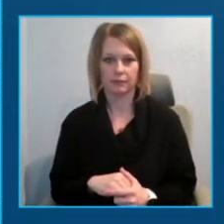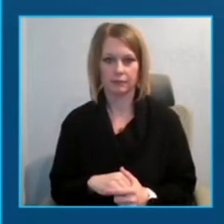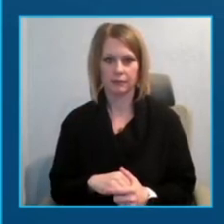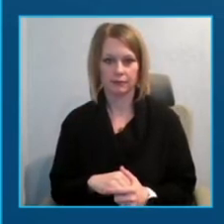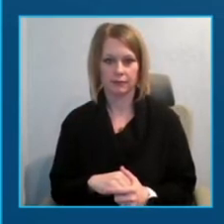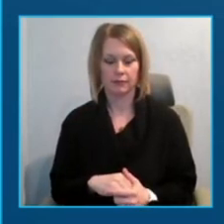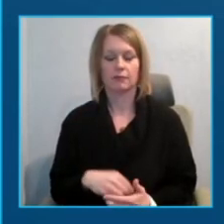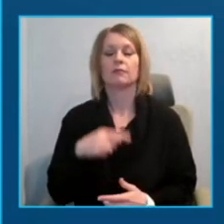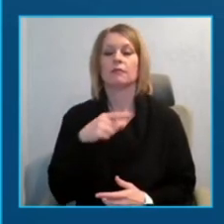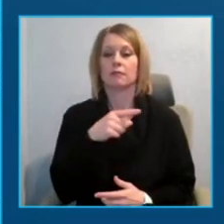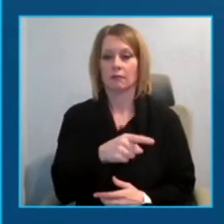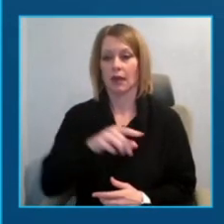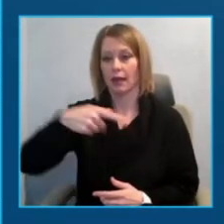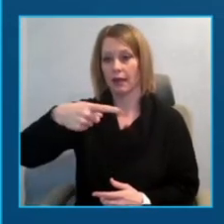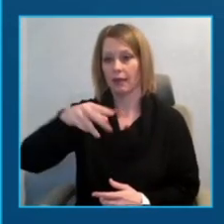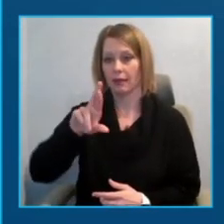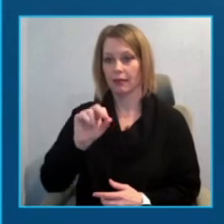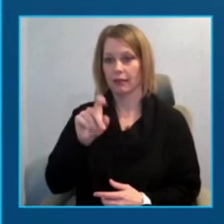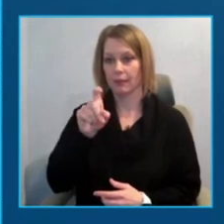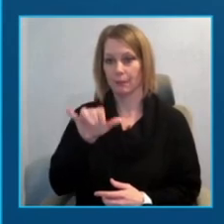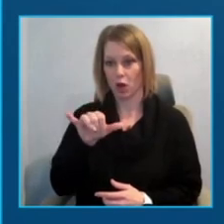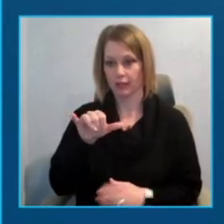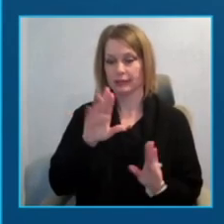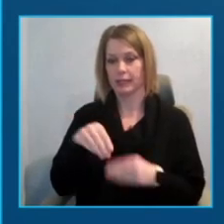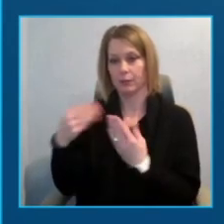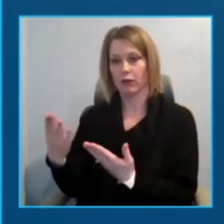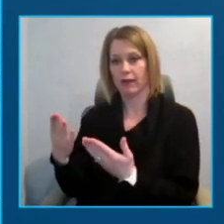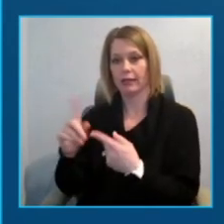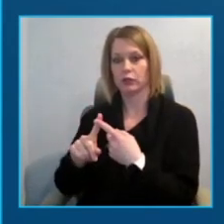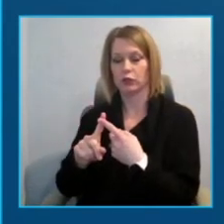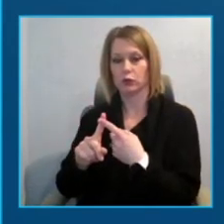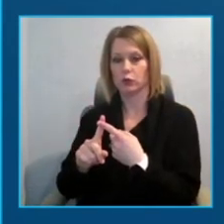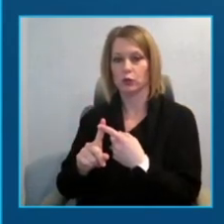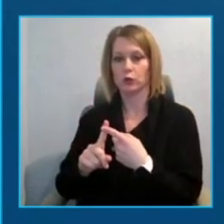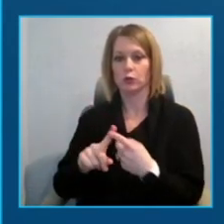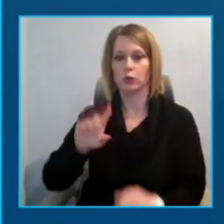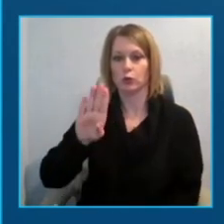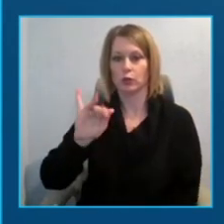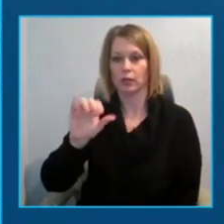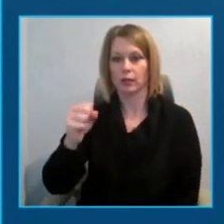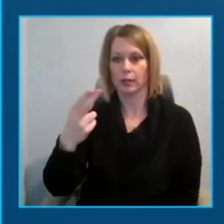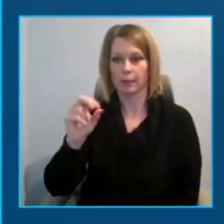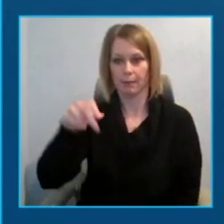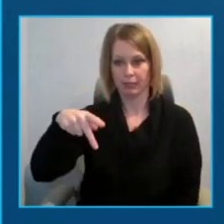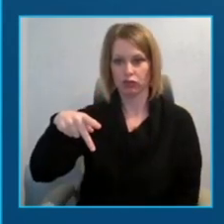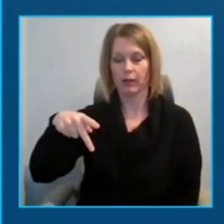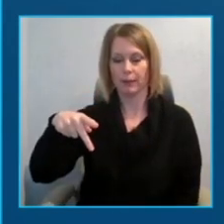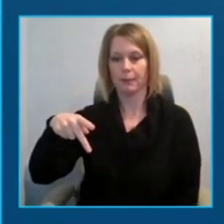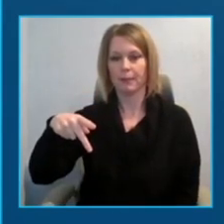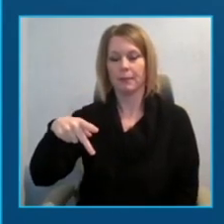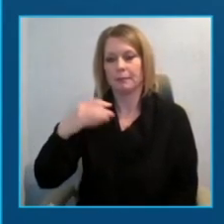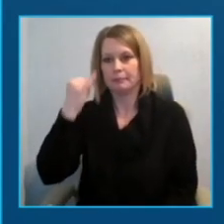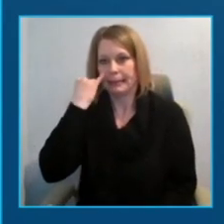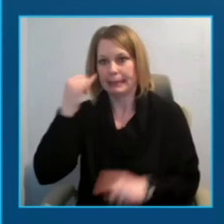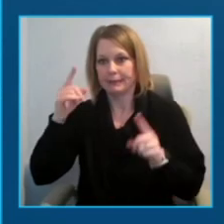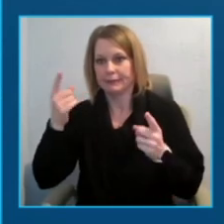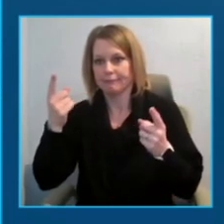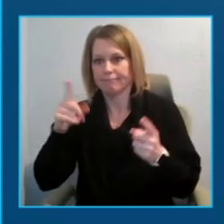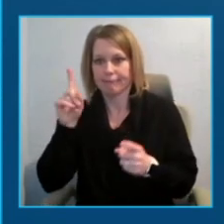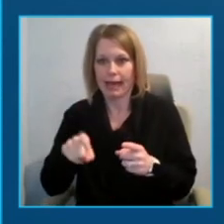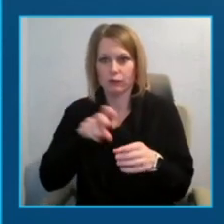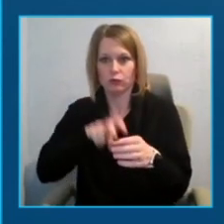to Bishop Daughtry in the event that she has to leave before our meeting is over. Mr.